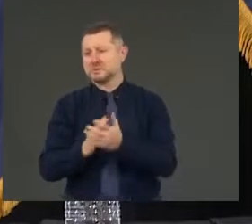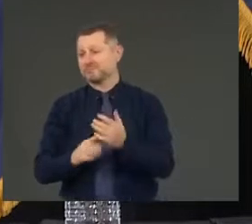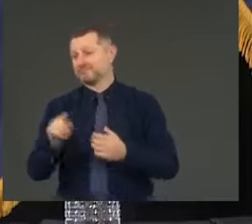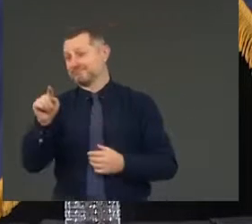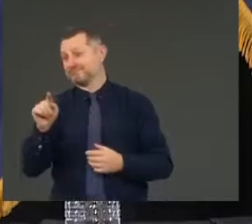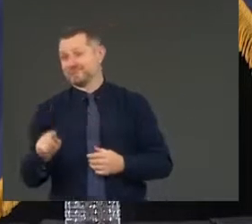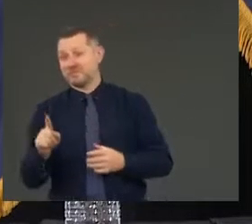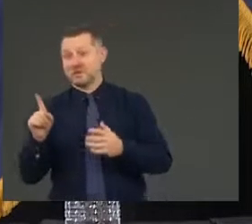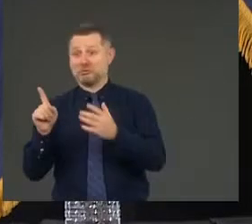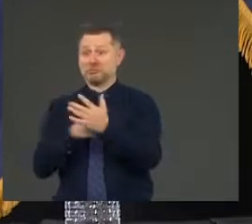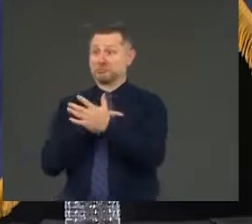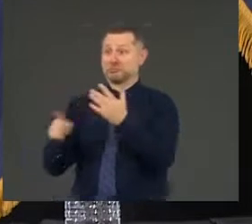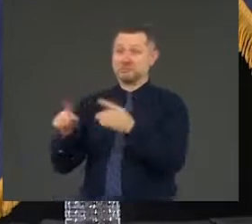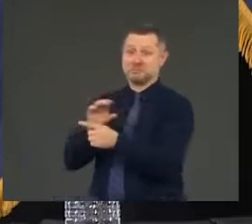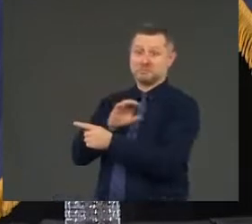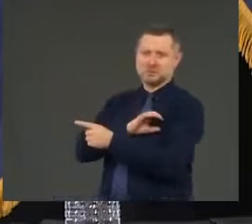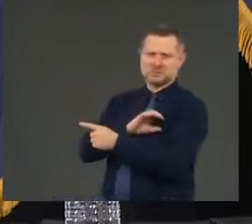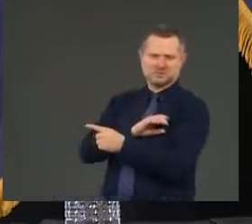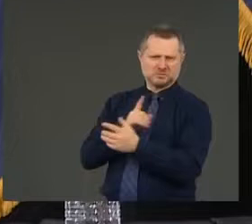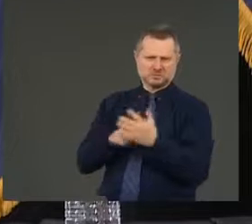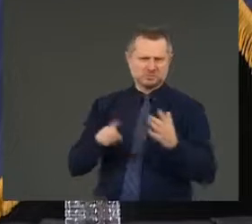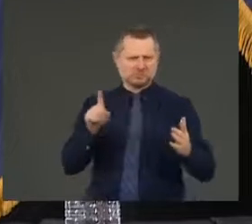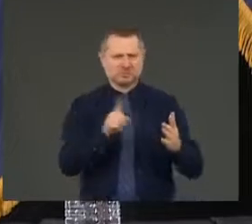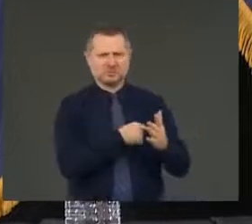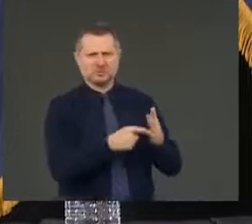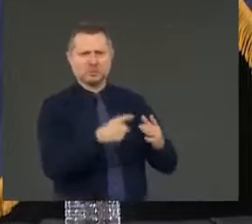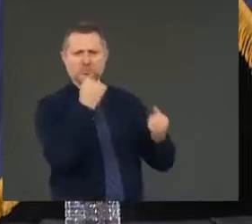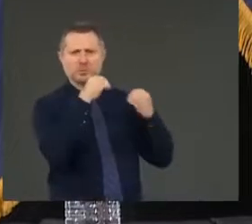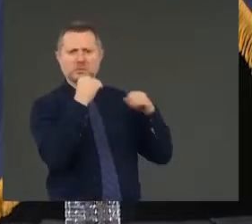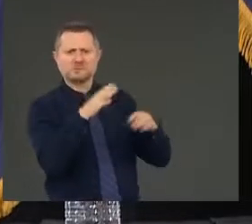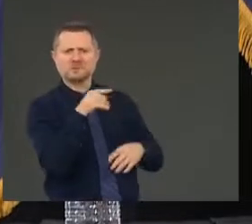police. There'll be people who criticize the protesters.